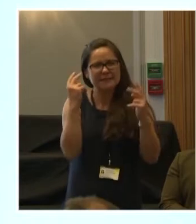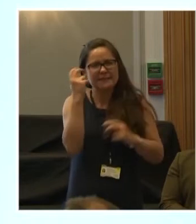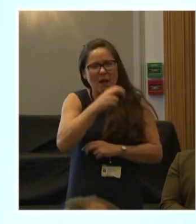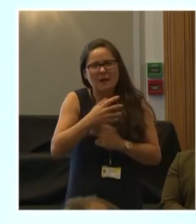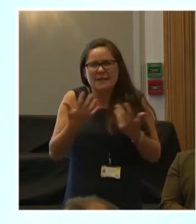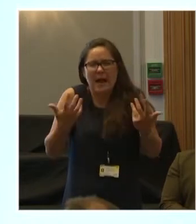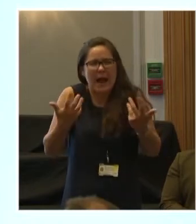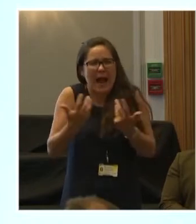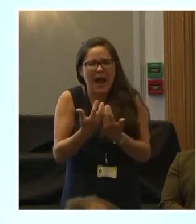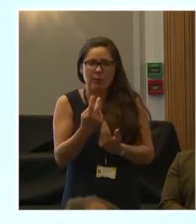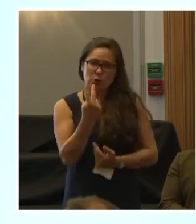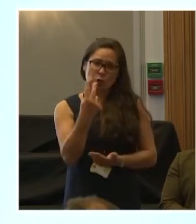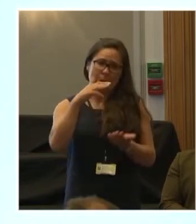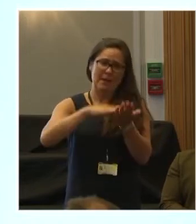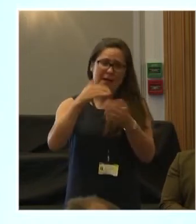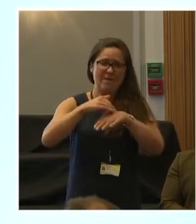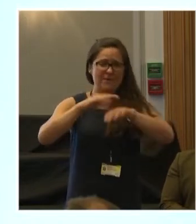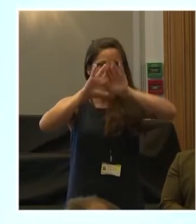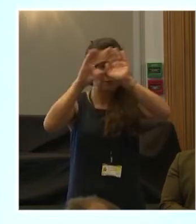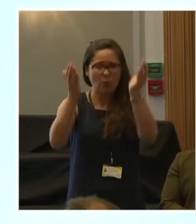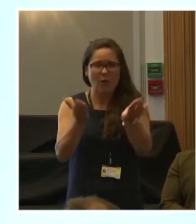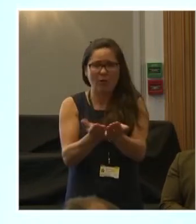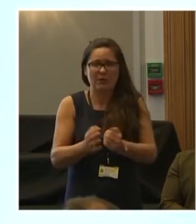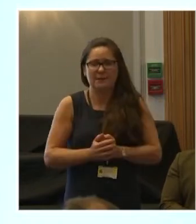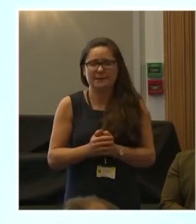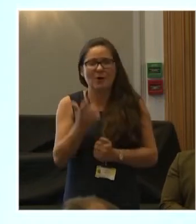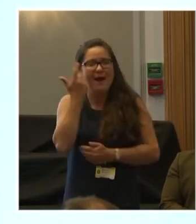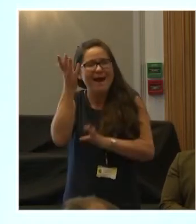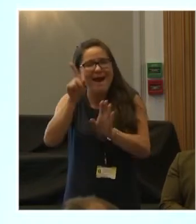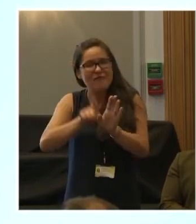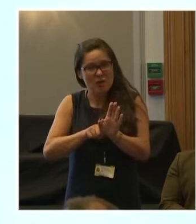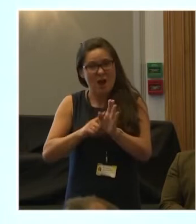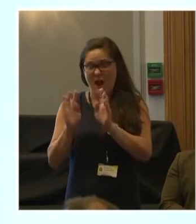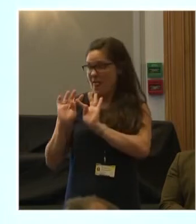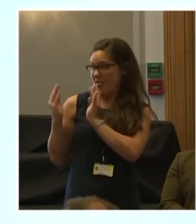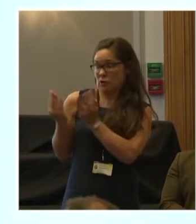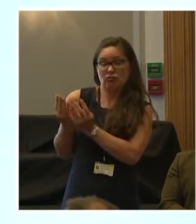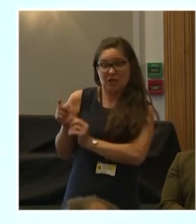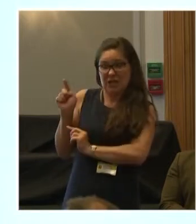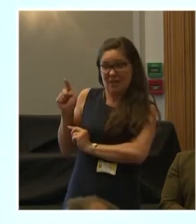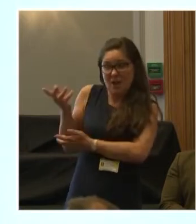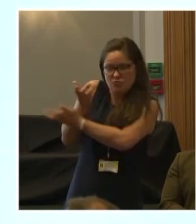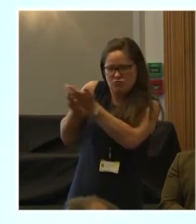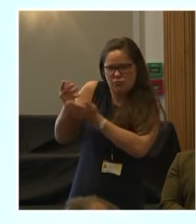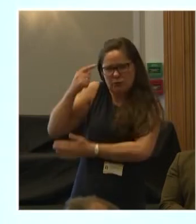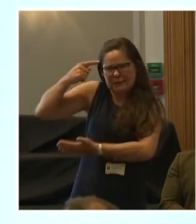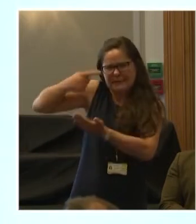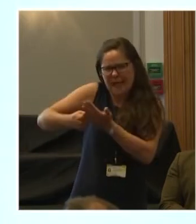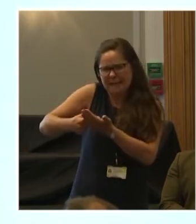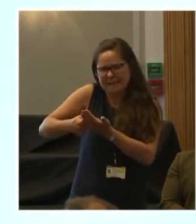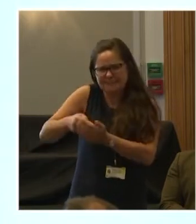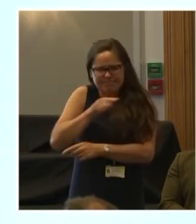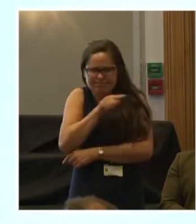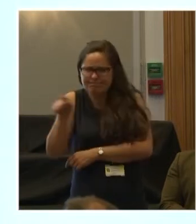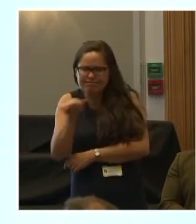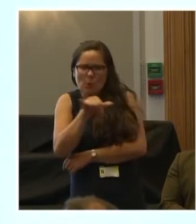people affected worldwide. Every year, our trustees make difficult decisions about which new projects we should